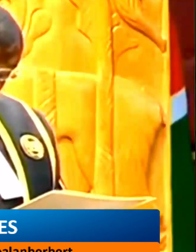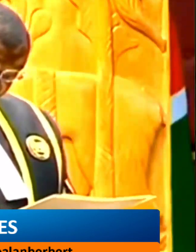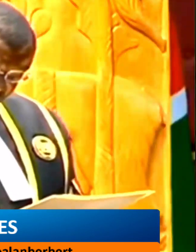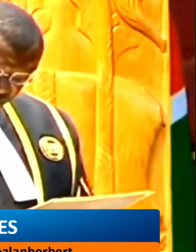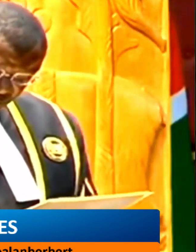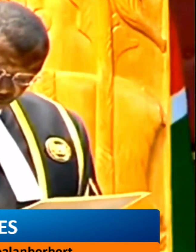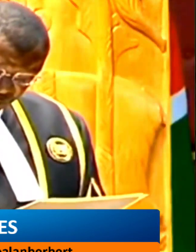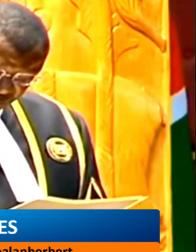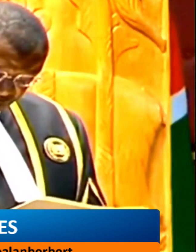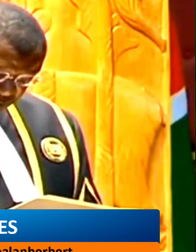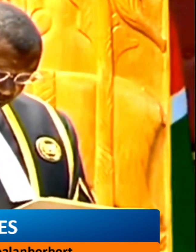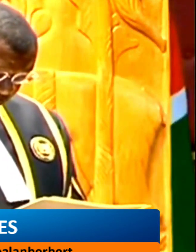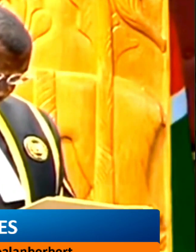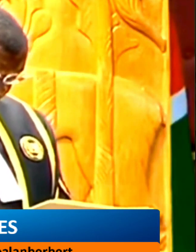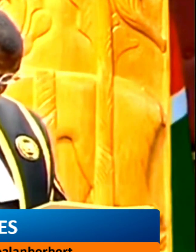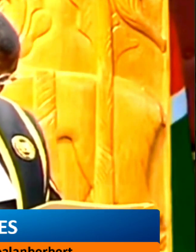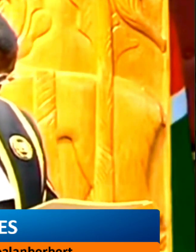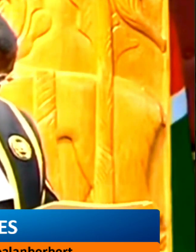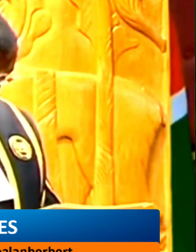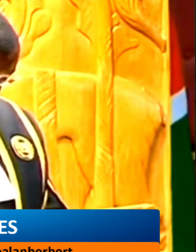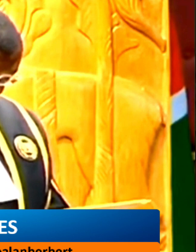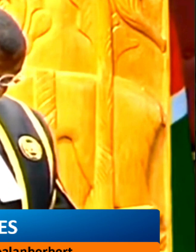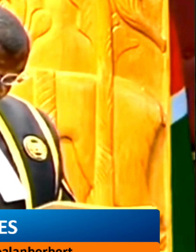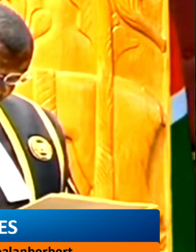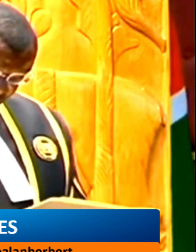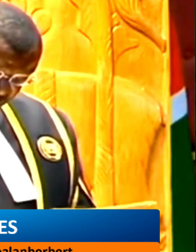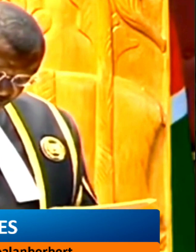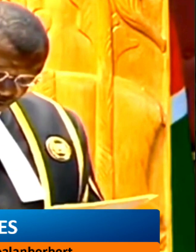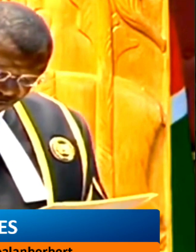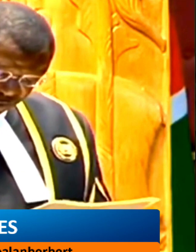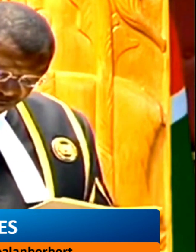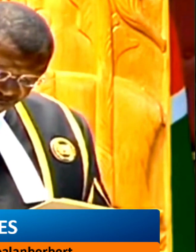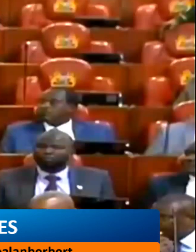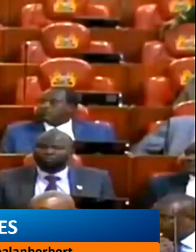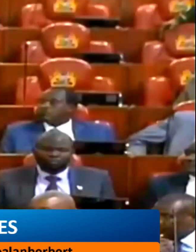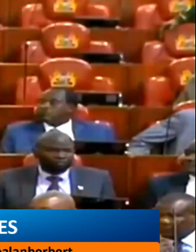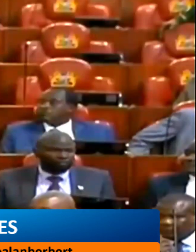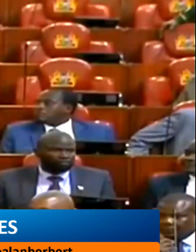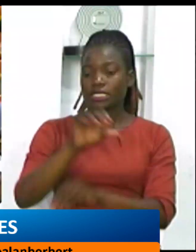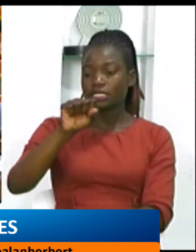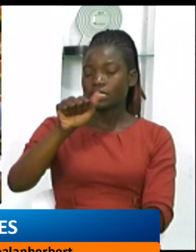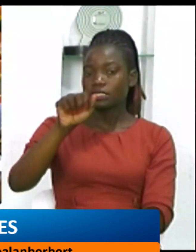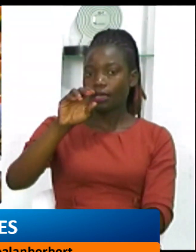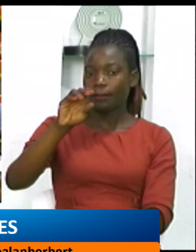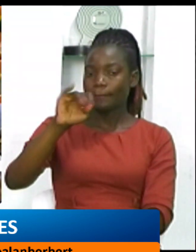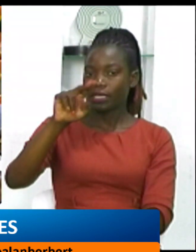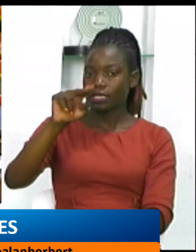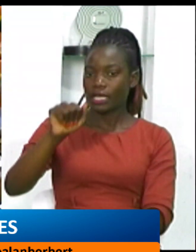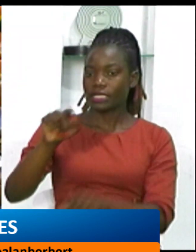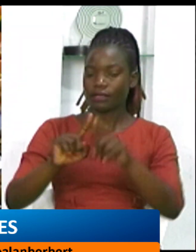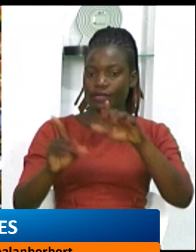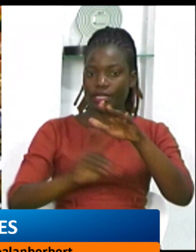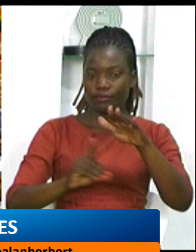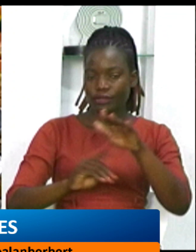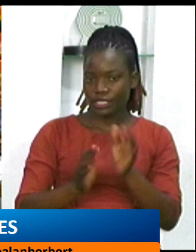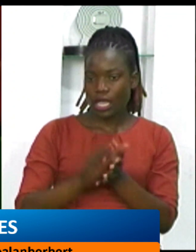In this regard, the Honorable Mark Mwenje MP forthwith replaces Sabina Chege MP as the deputy whip of the